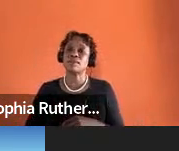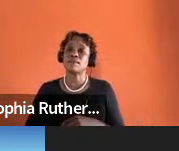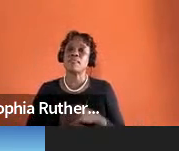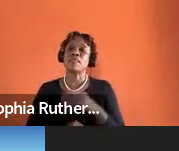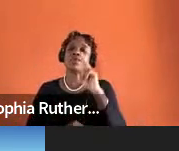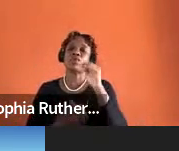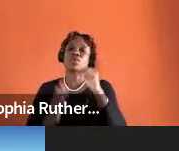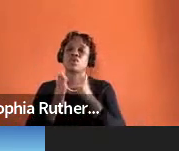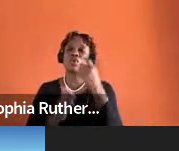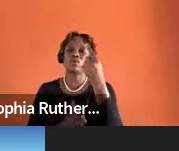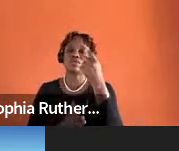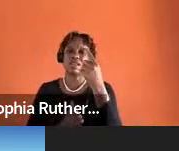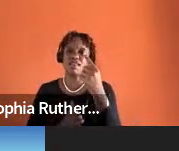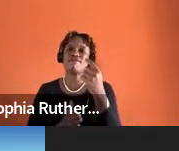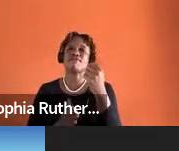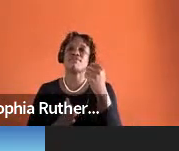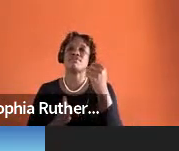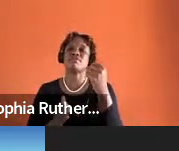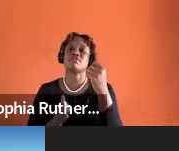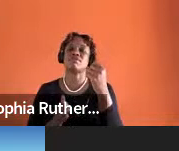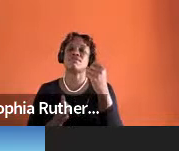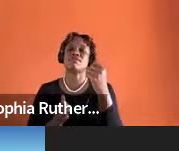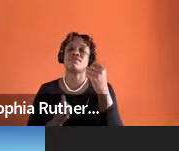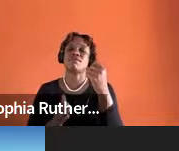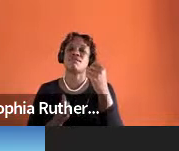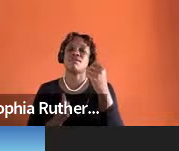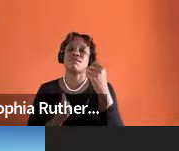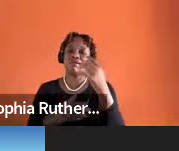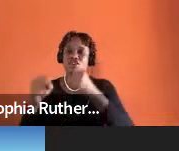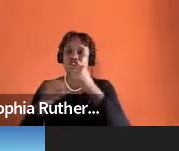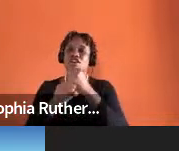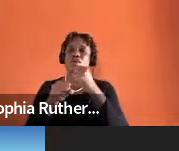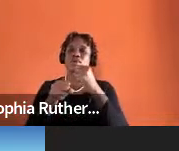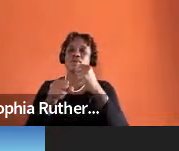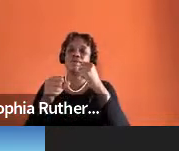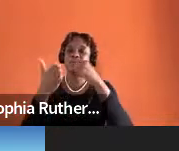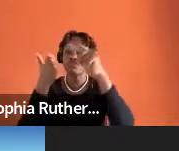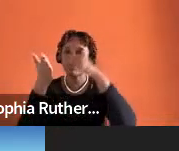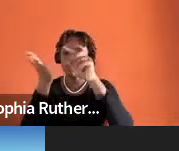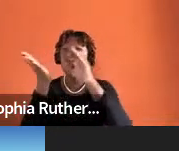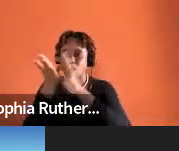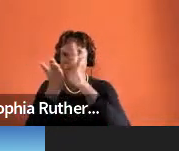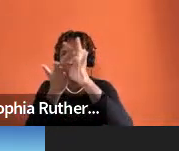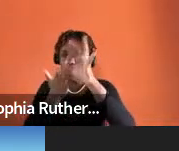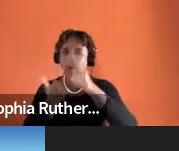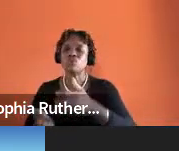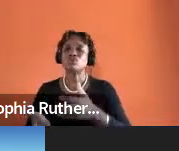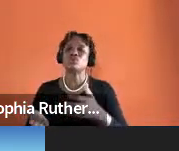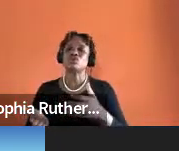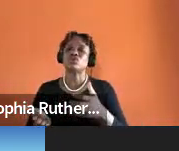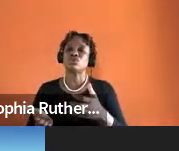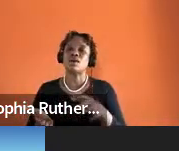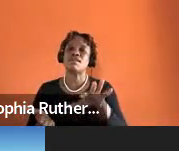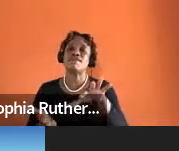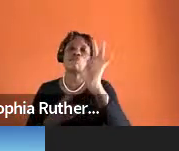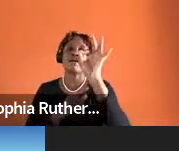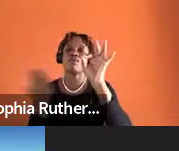2011 population and housing census, did in fact report that they had at least one